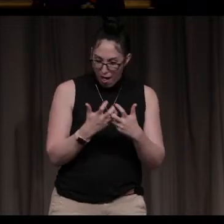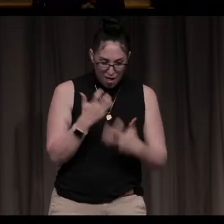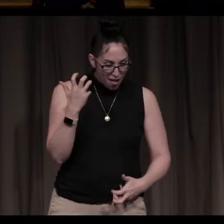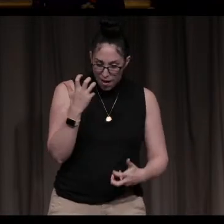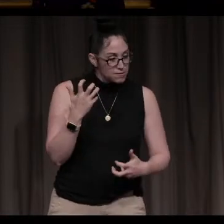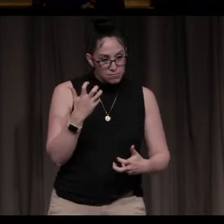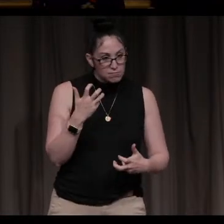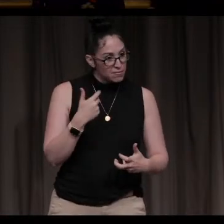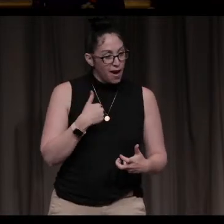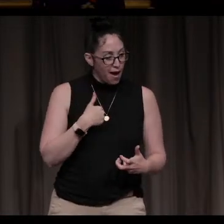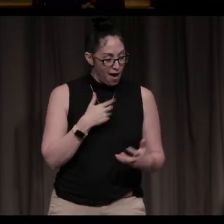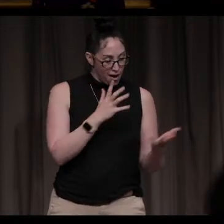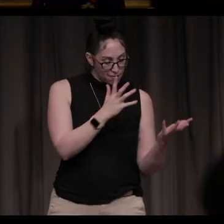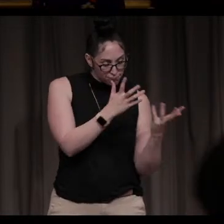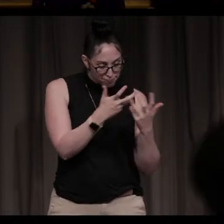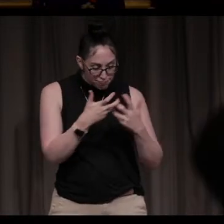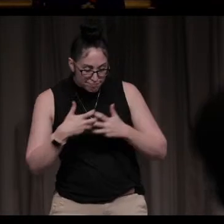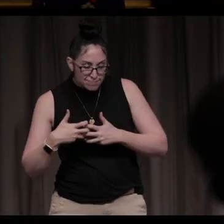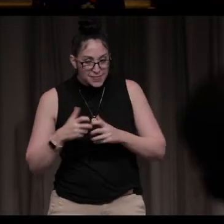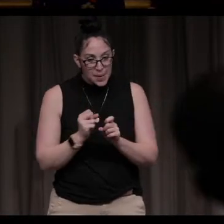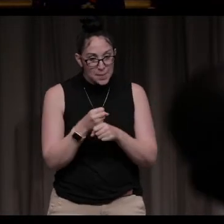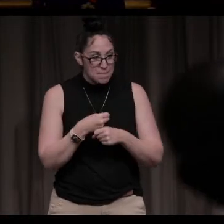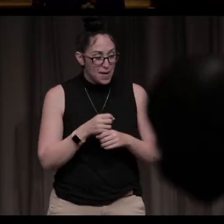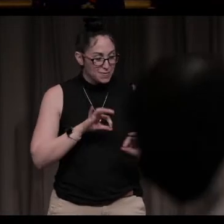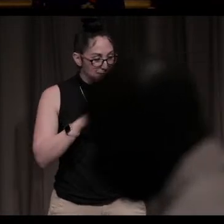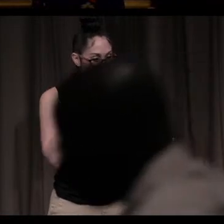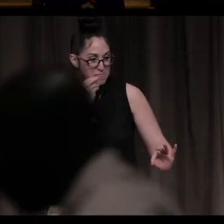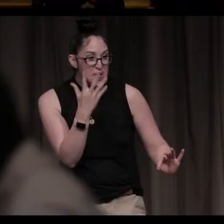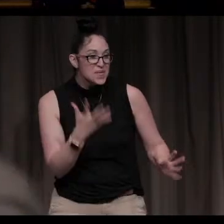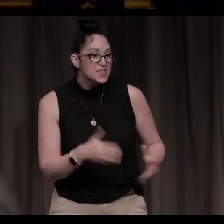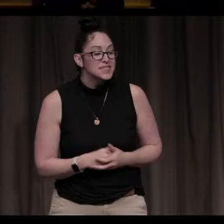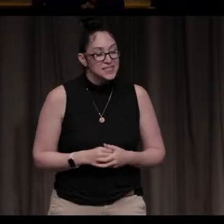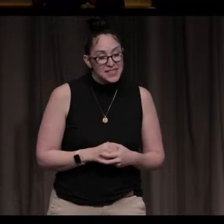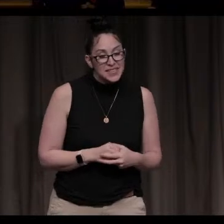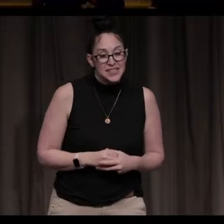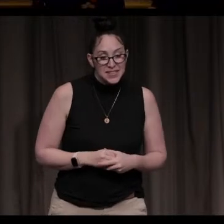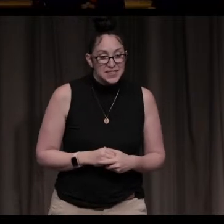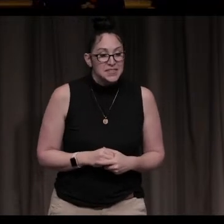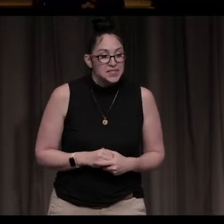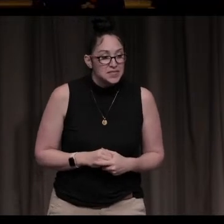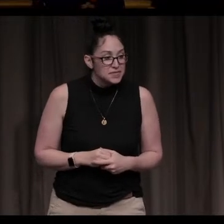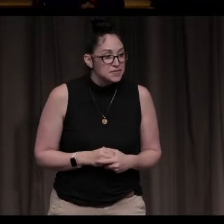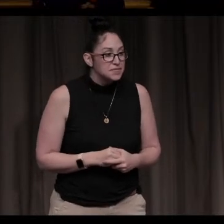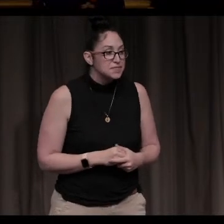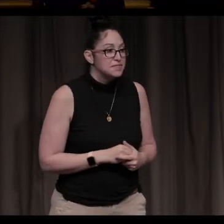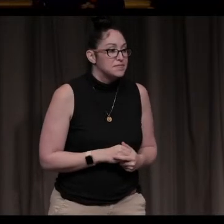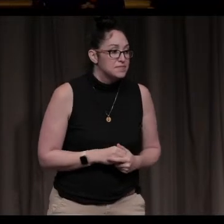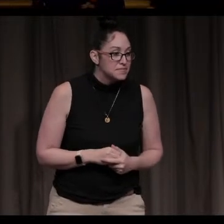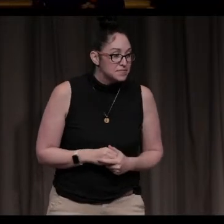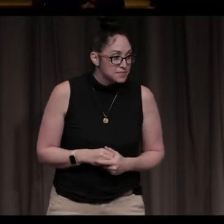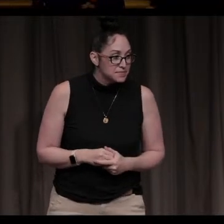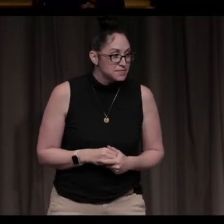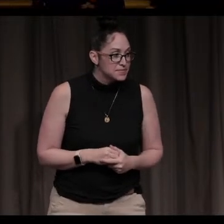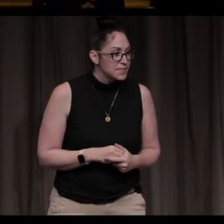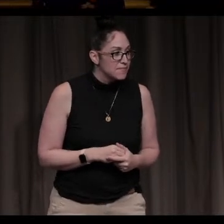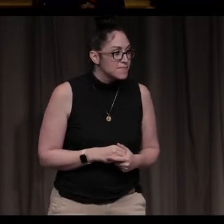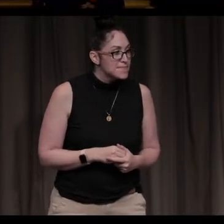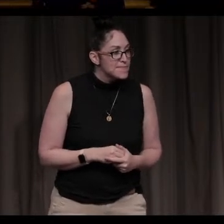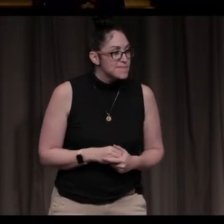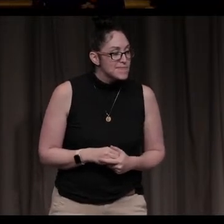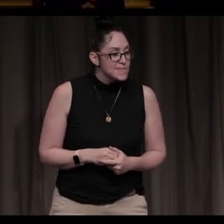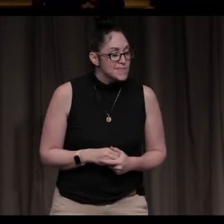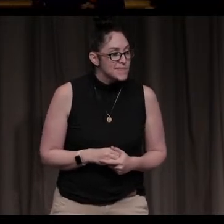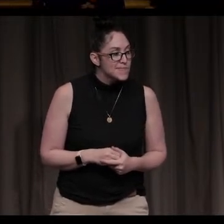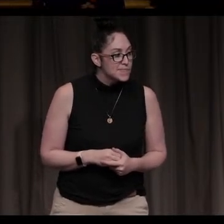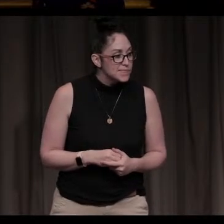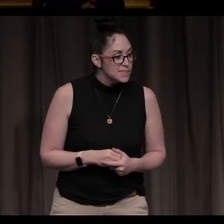I basically just have a knack to make them work in a way. So with doing this,